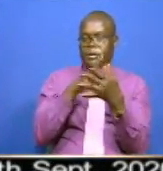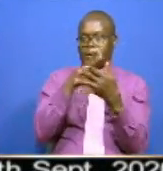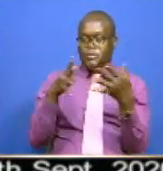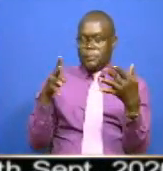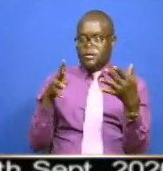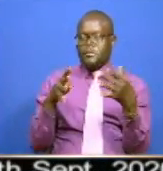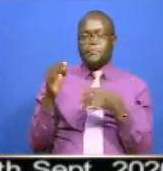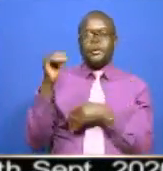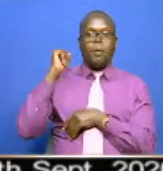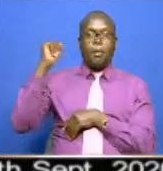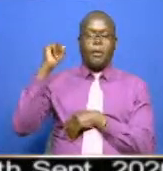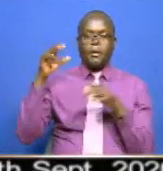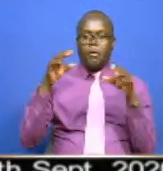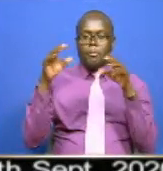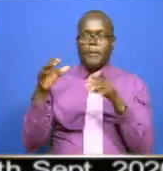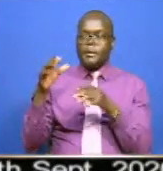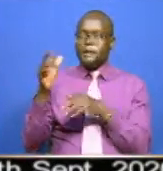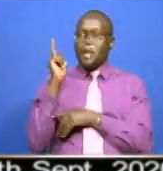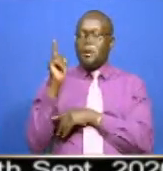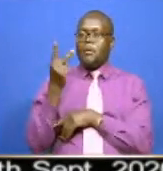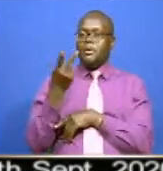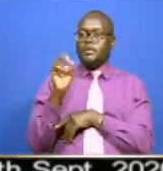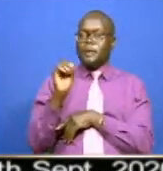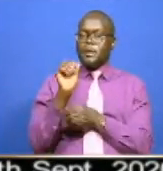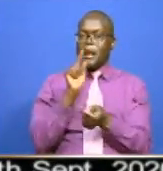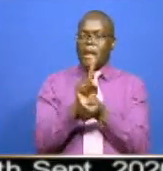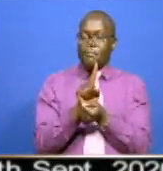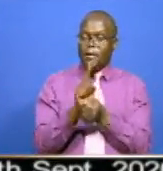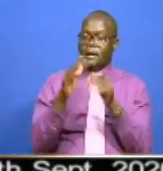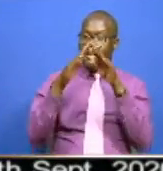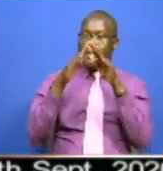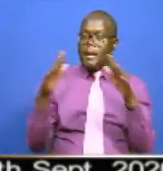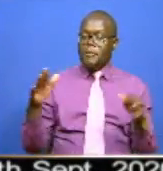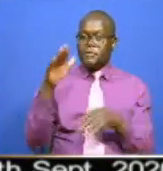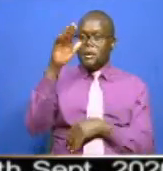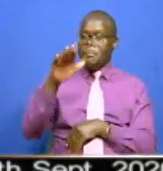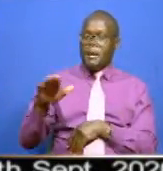the Political Parties Act 2011, this House